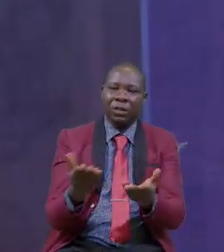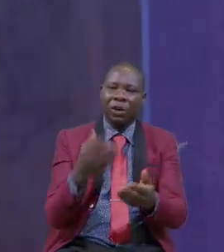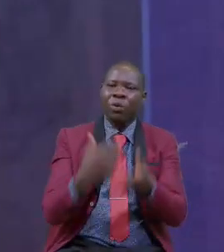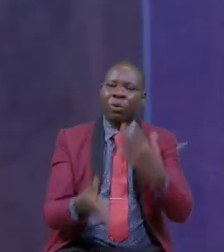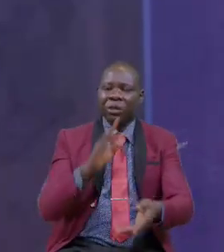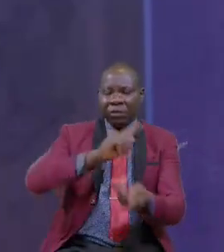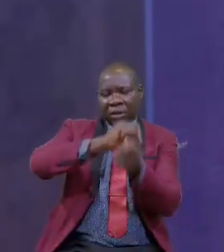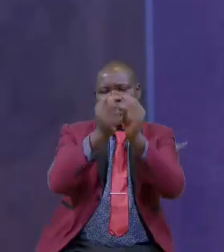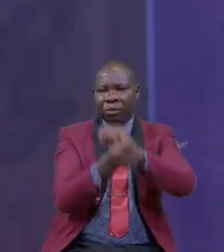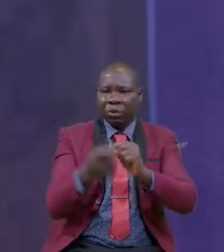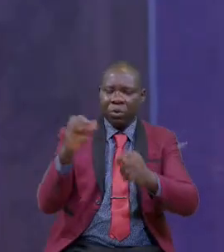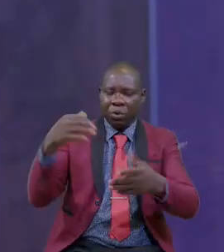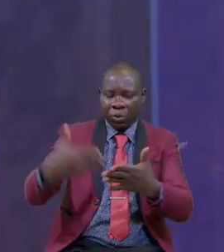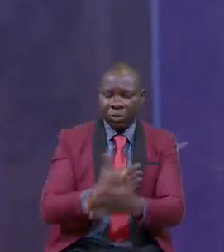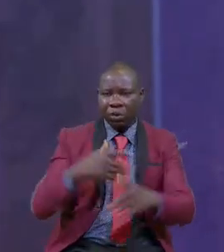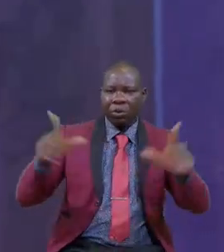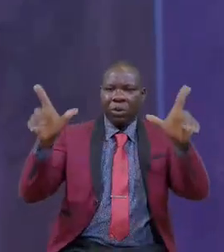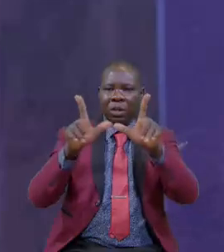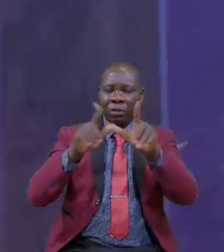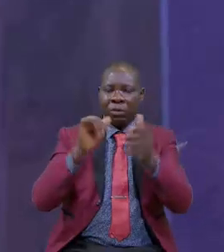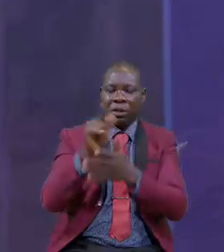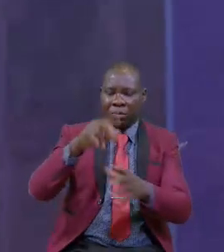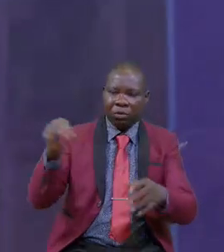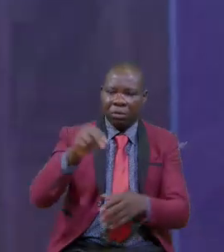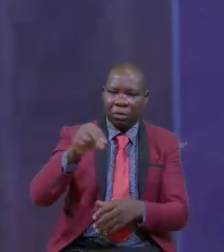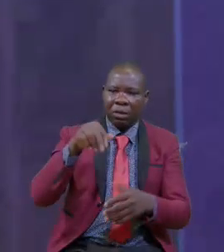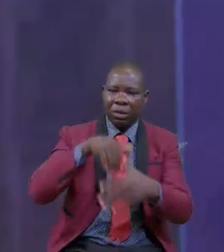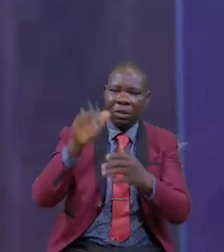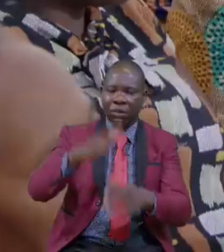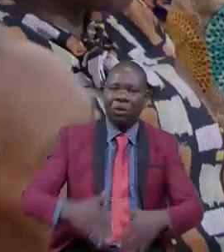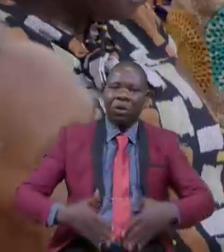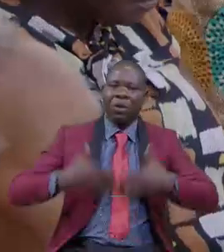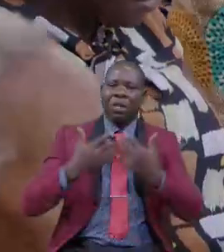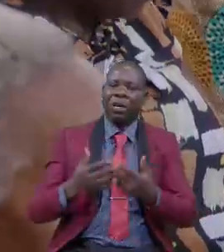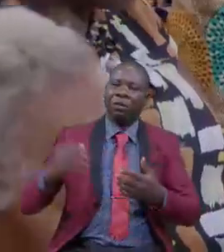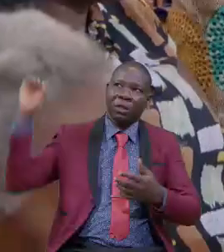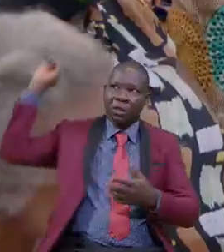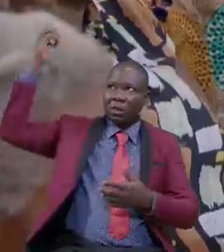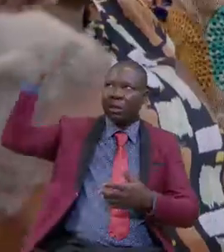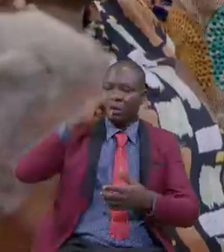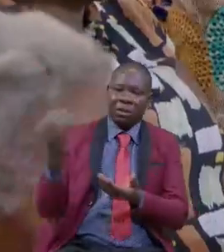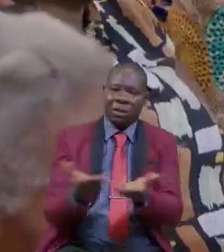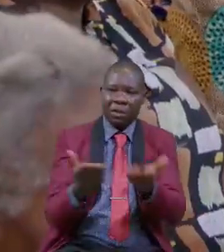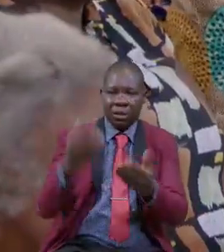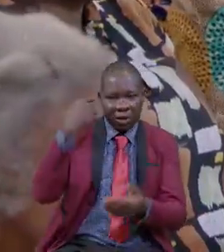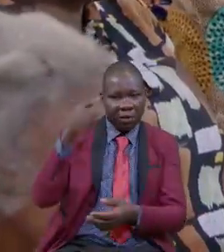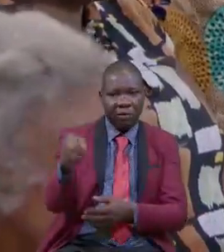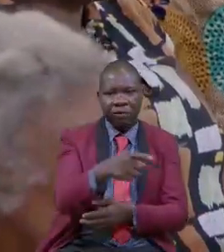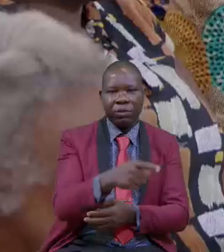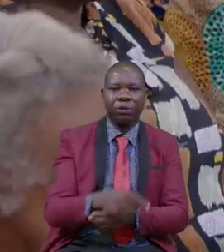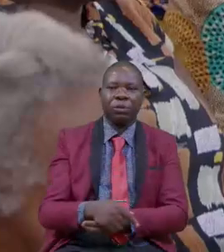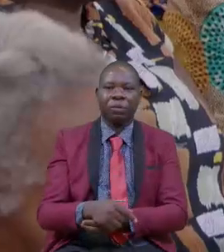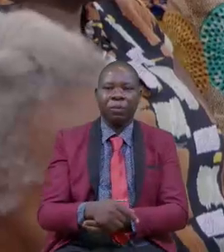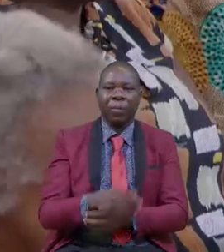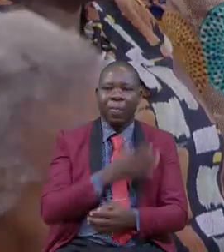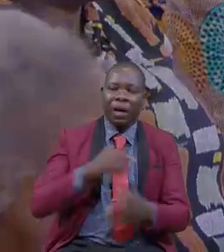level you need in your life, grace is available for you. Amen. And when I see